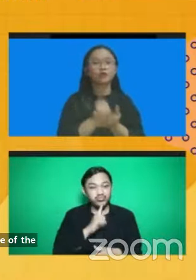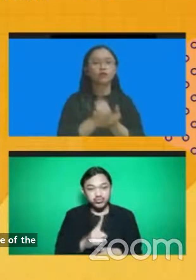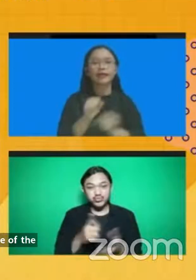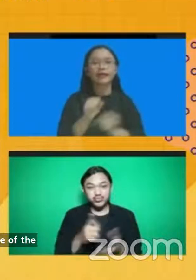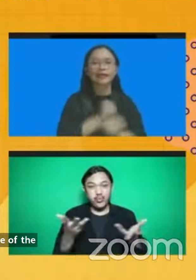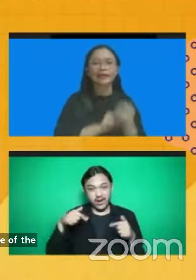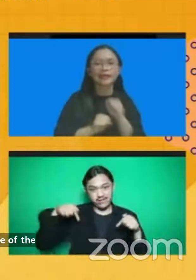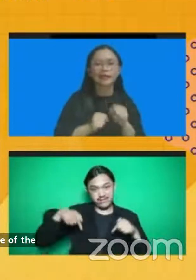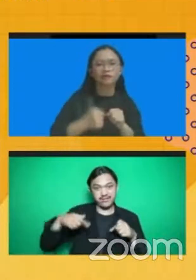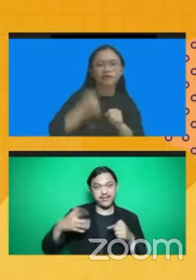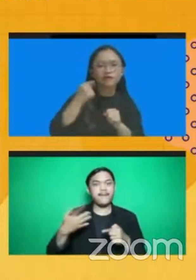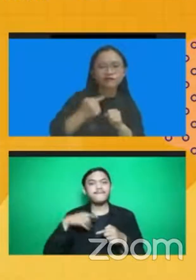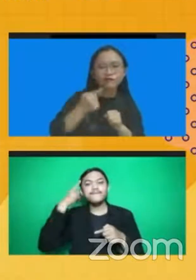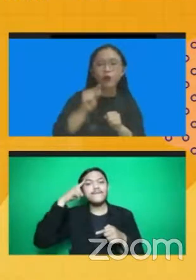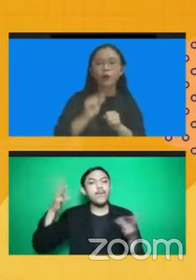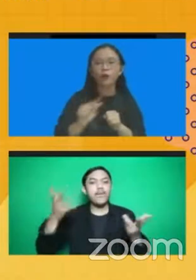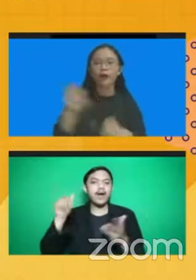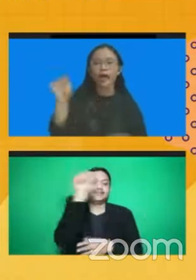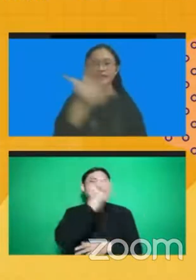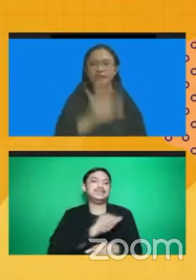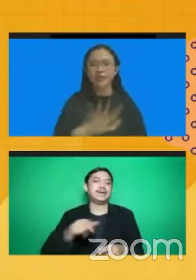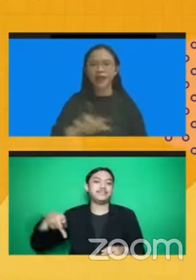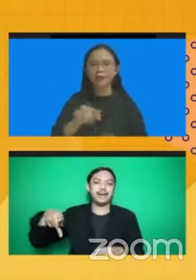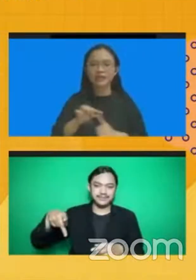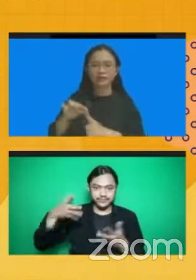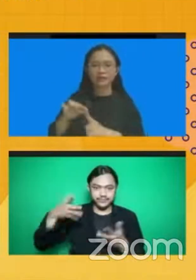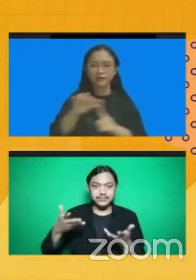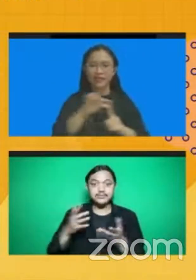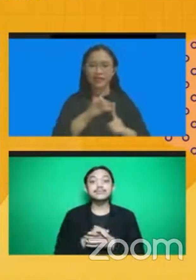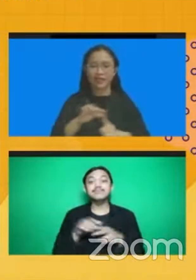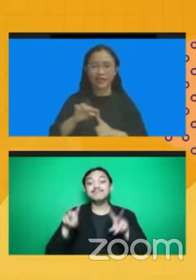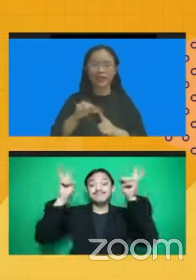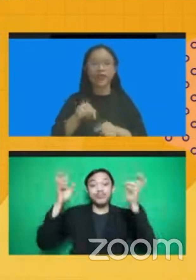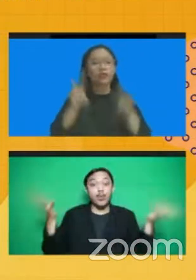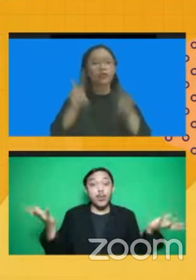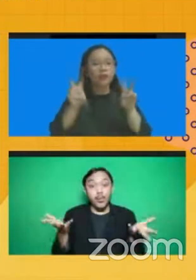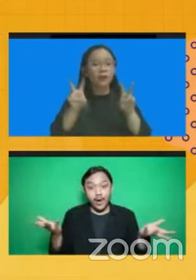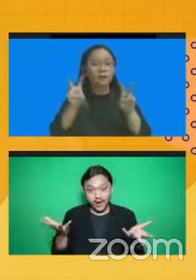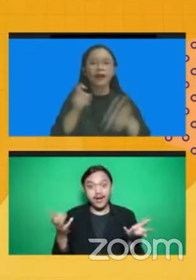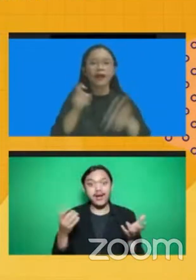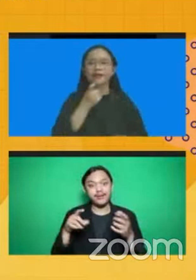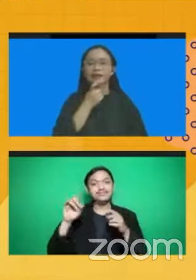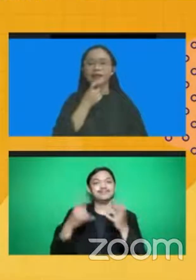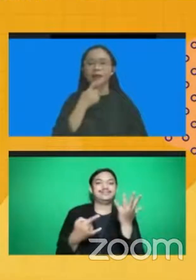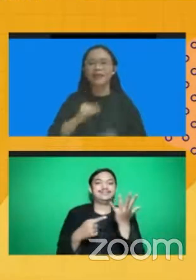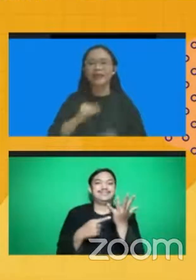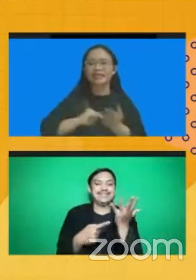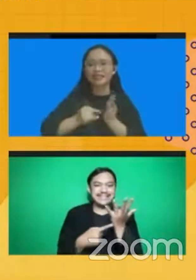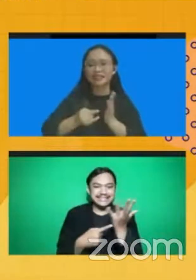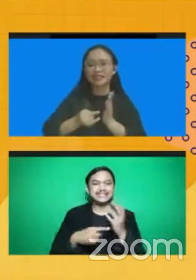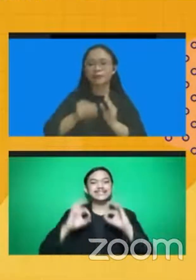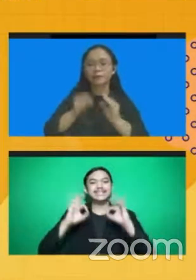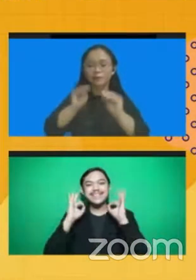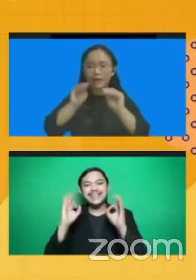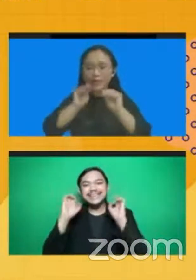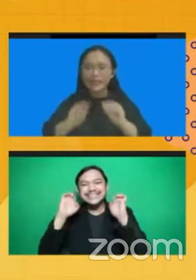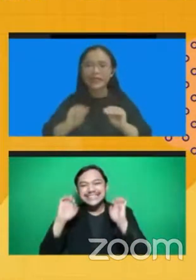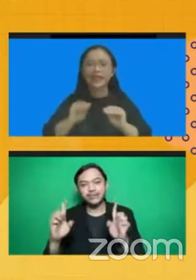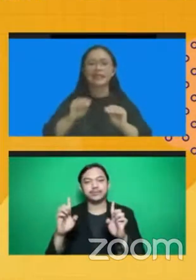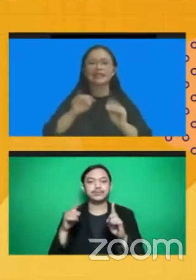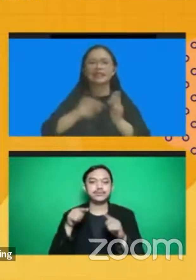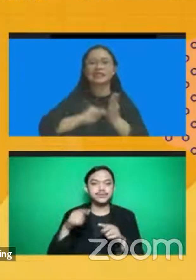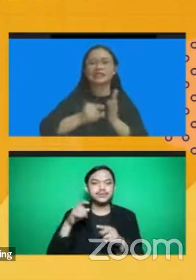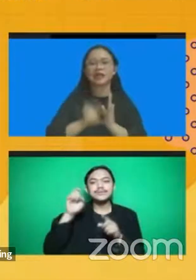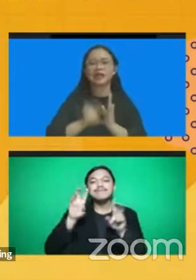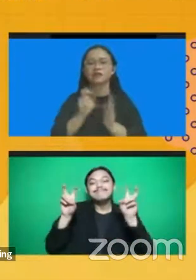digital sexuality education and continuing virtually to maximizing digitalization. So, how is everyone's feeling